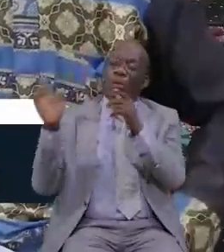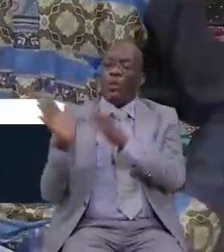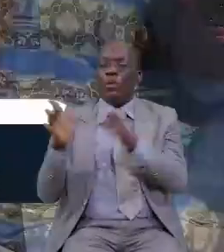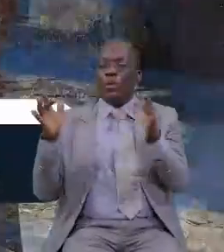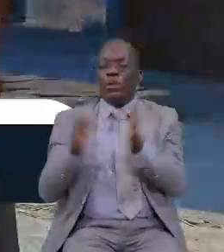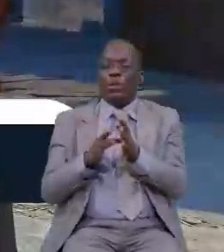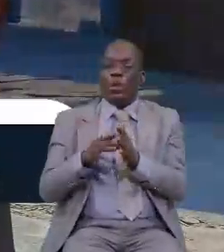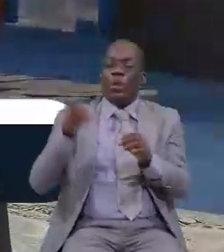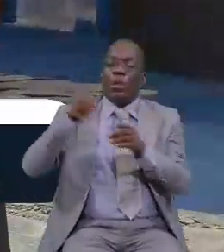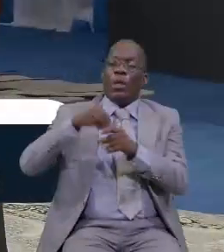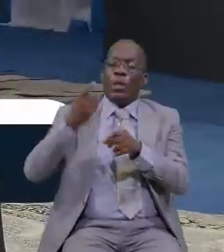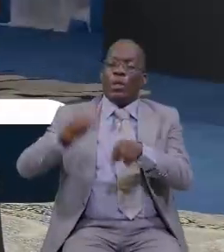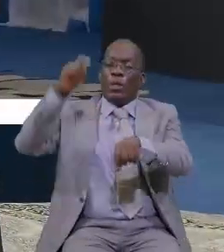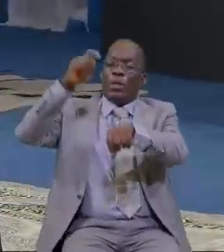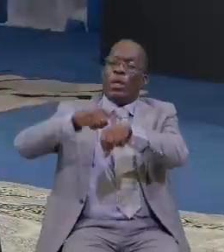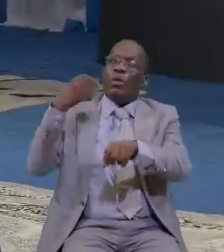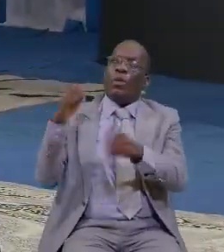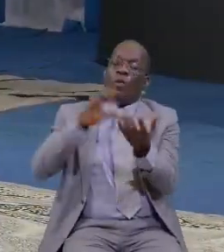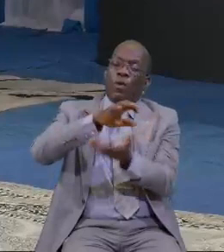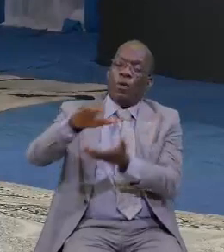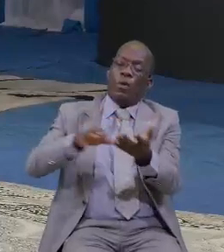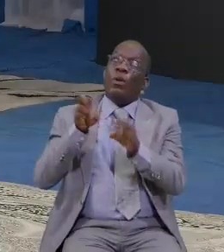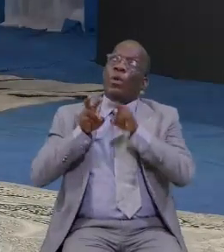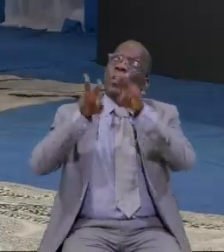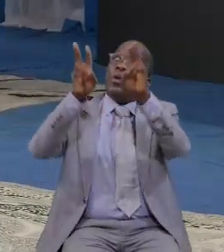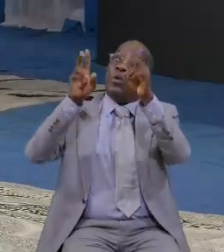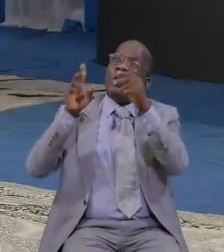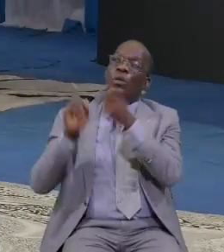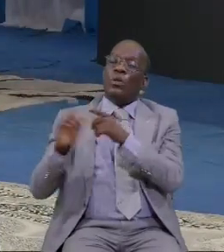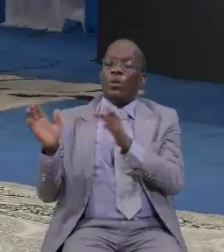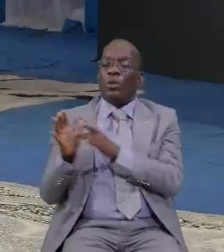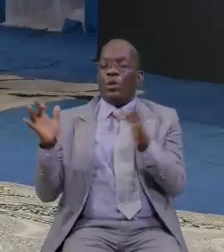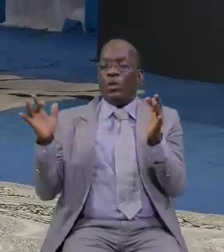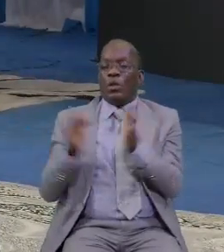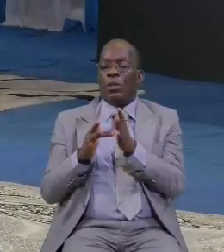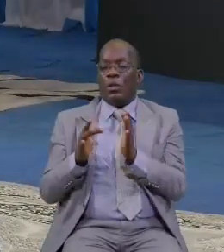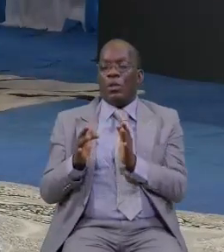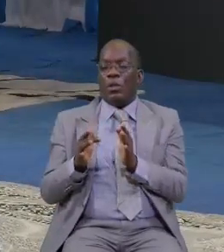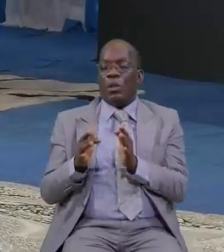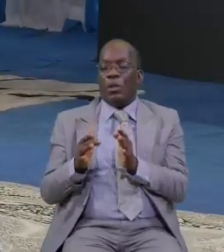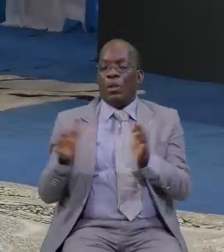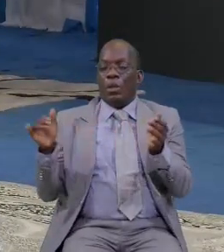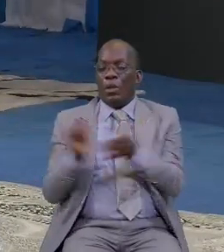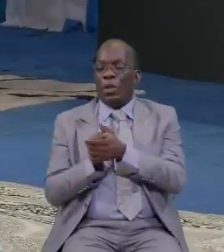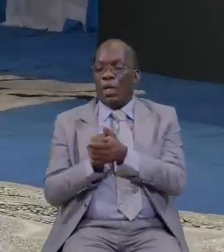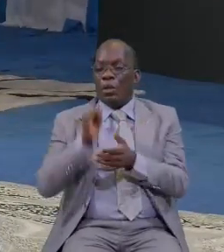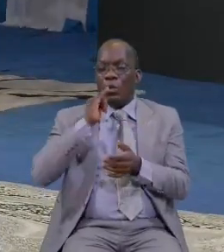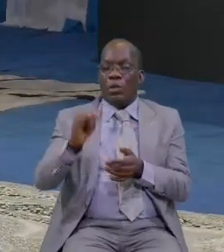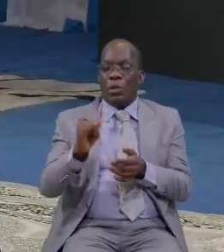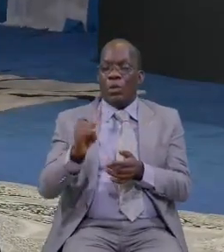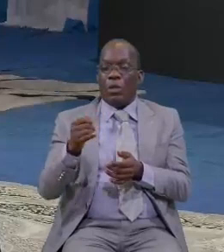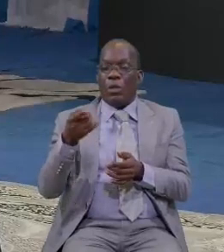the time of confusion, looking unto Jesus. That is the